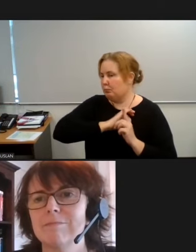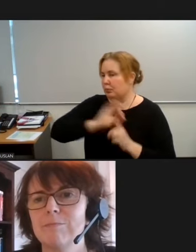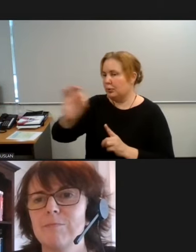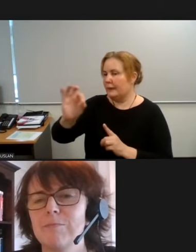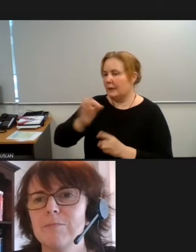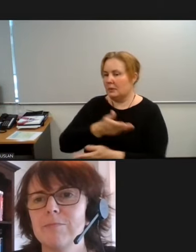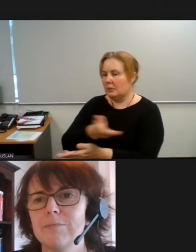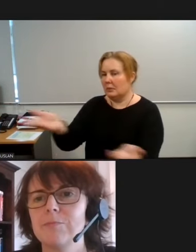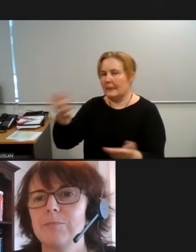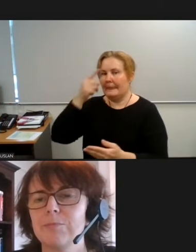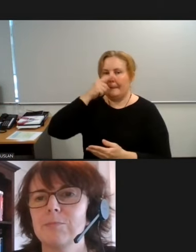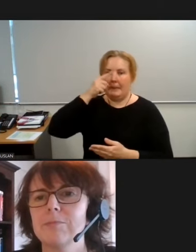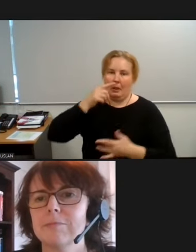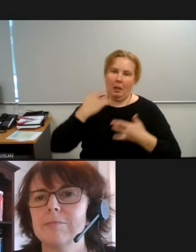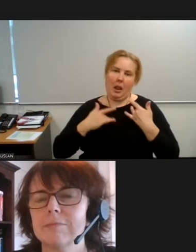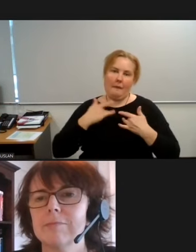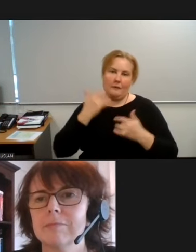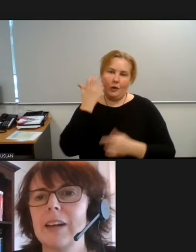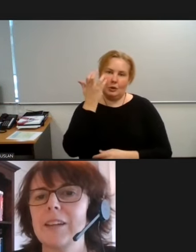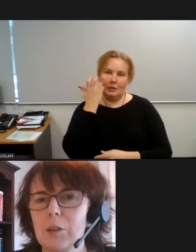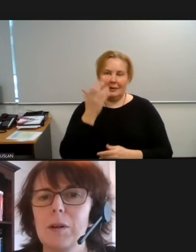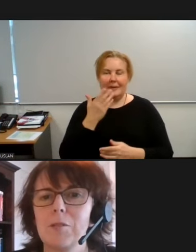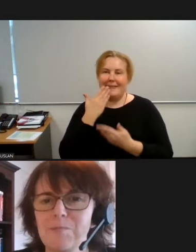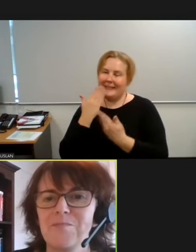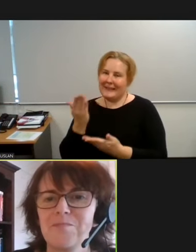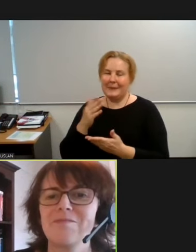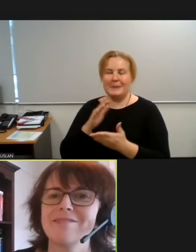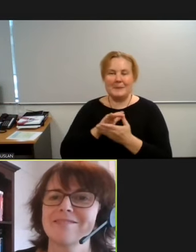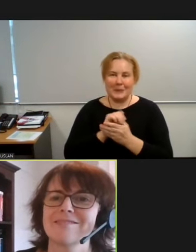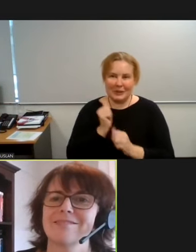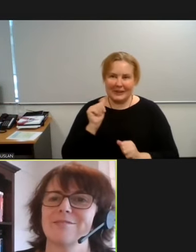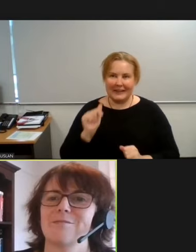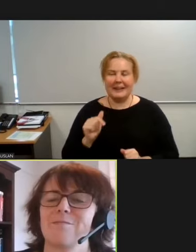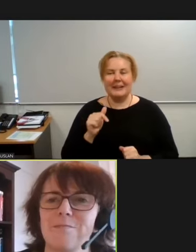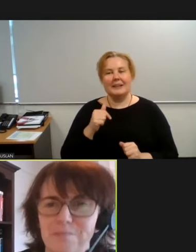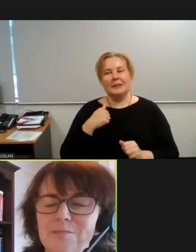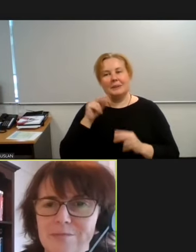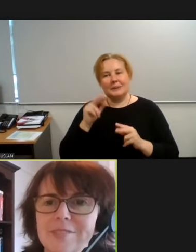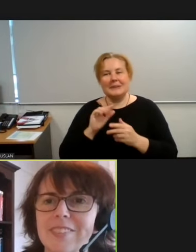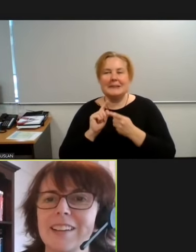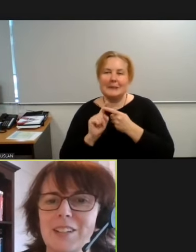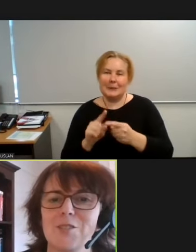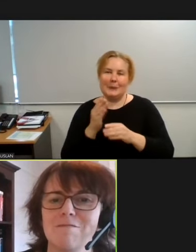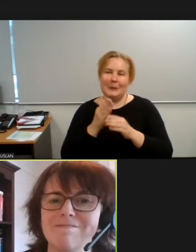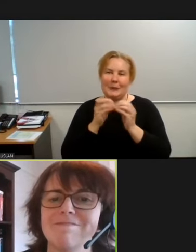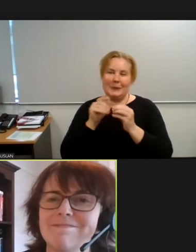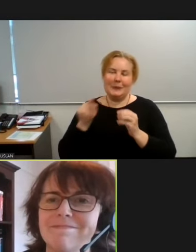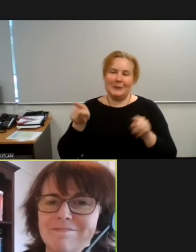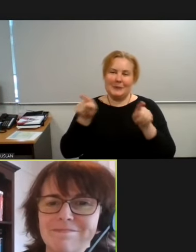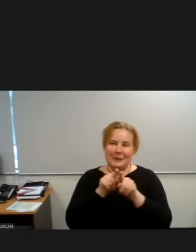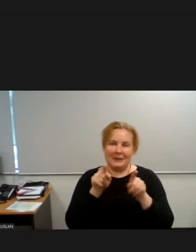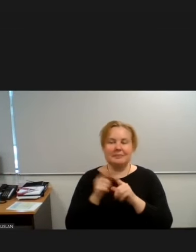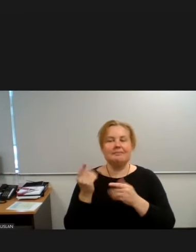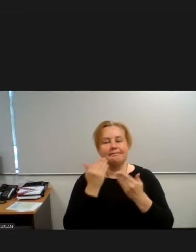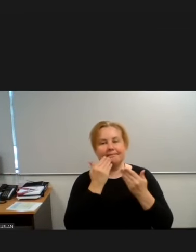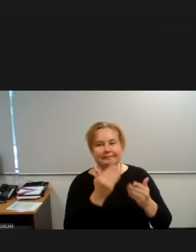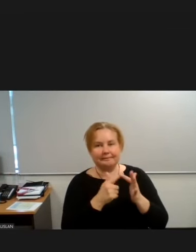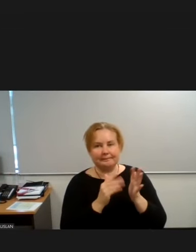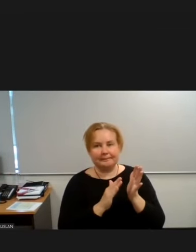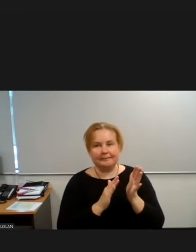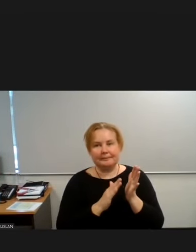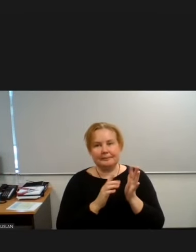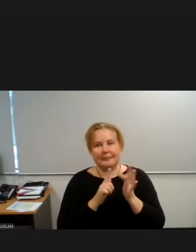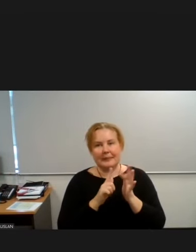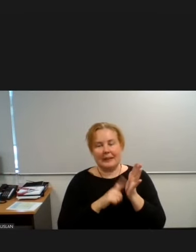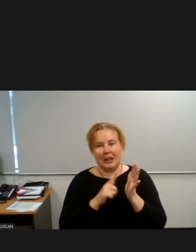for joining with us today. Very much appreciate it. And thank you, Emma. Continuing to work with you as well. Thanks. Thank you. Thank you.